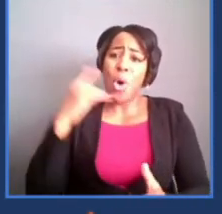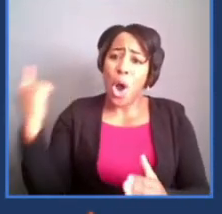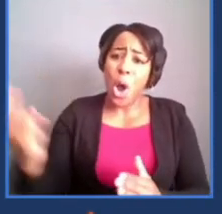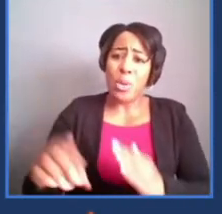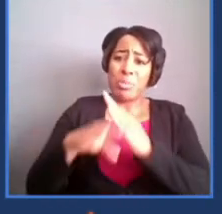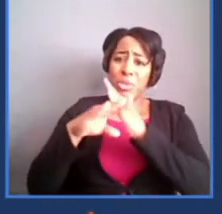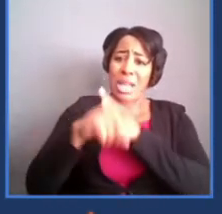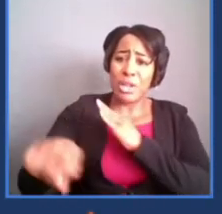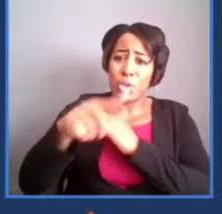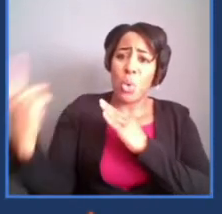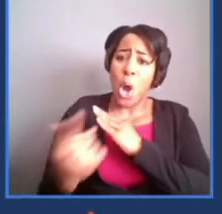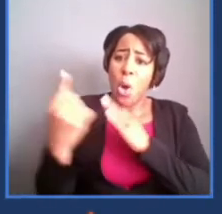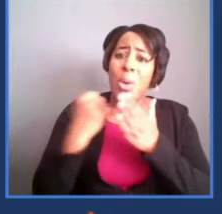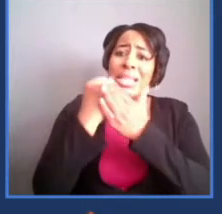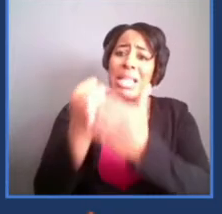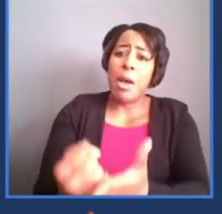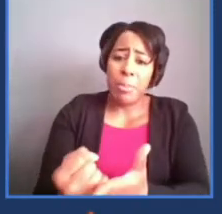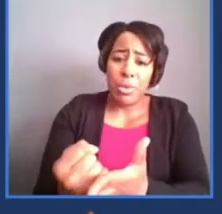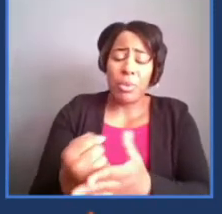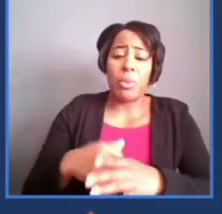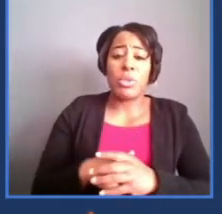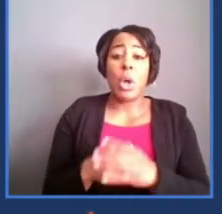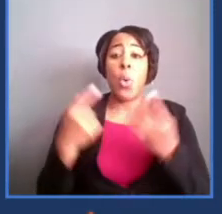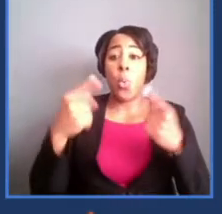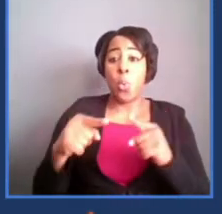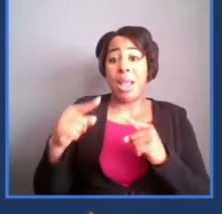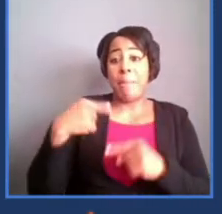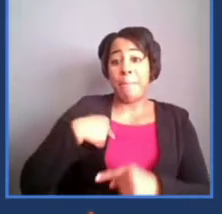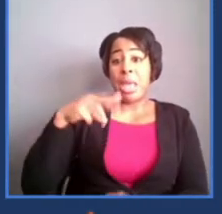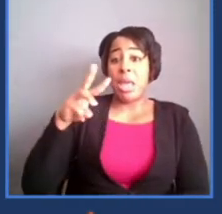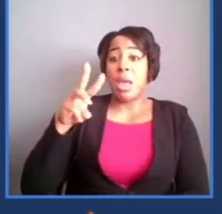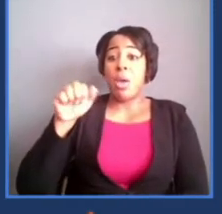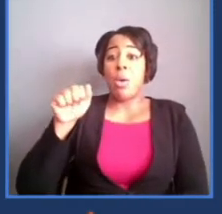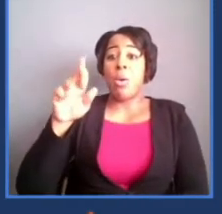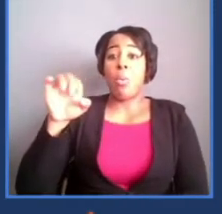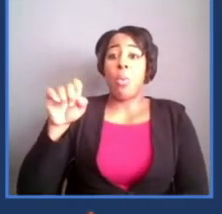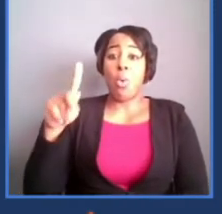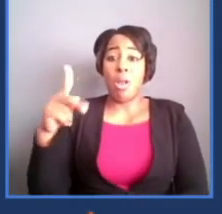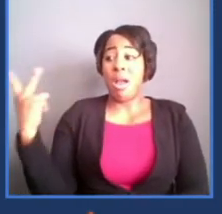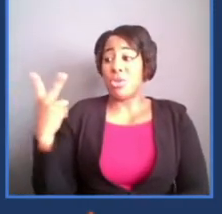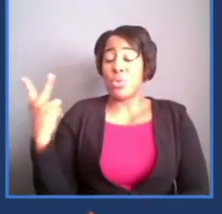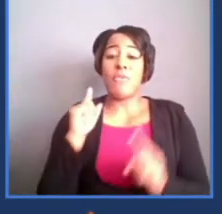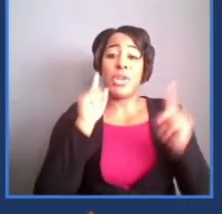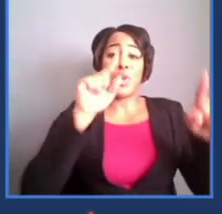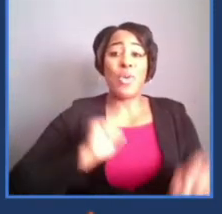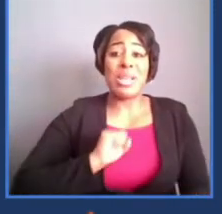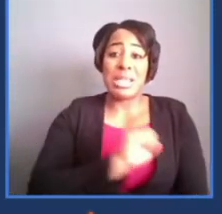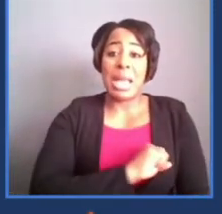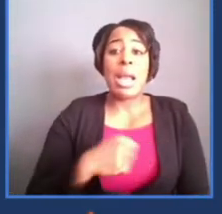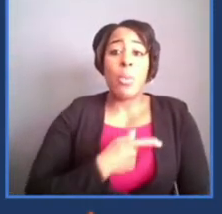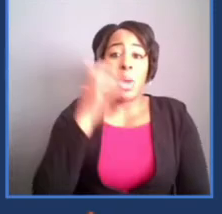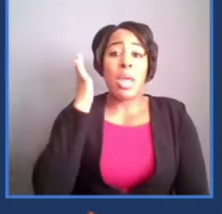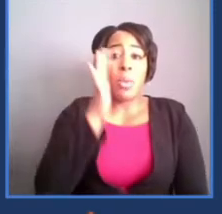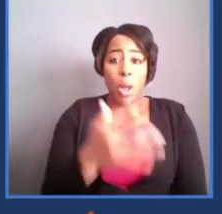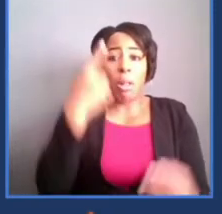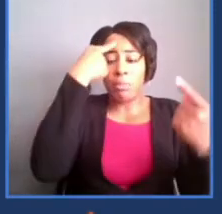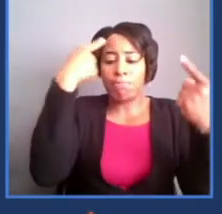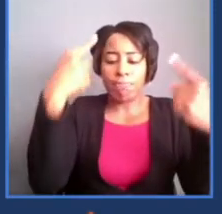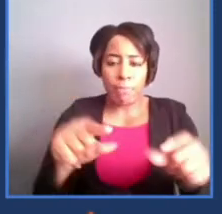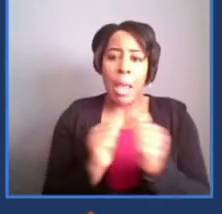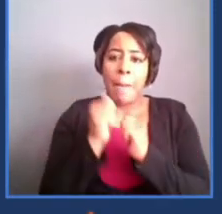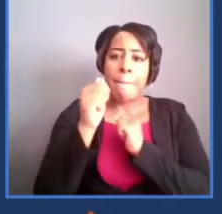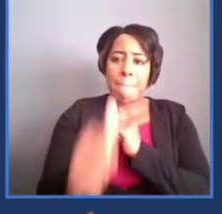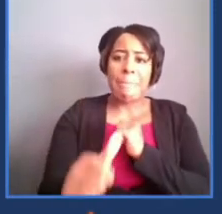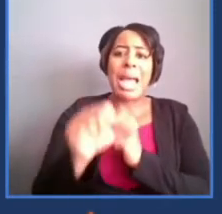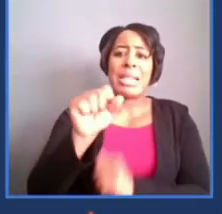me and Reverend Warnock to the Senate, we will pass those $2,000 stimulus checks that the people need, that families need to stay on their